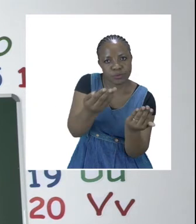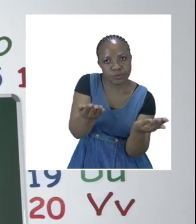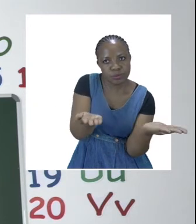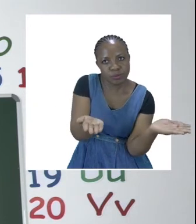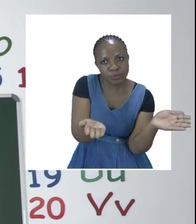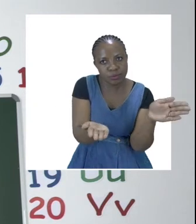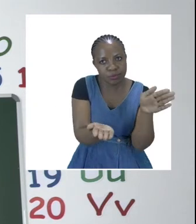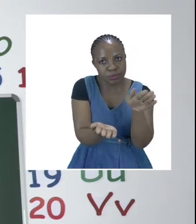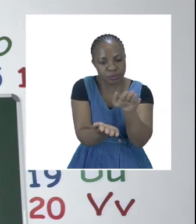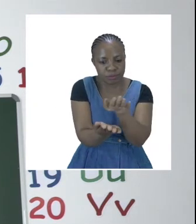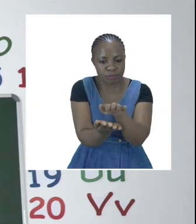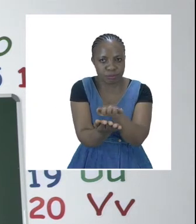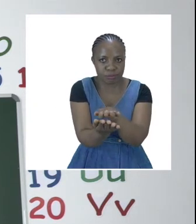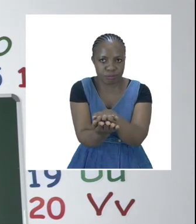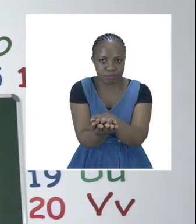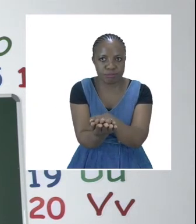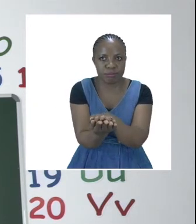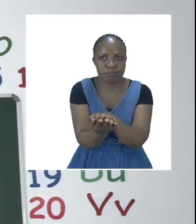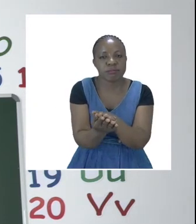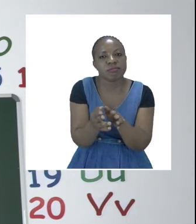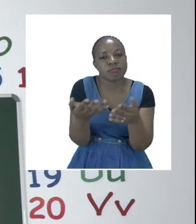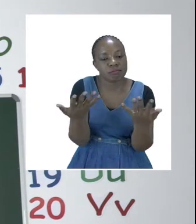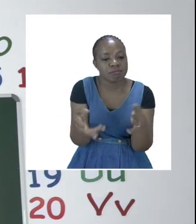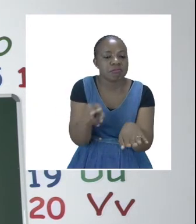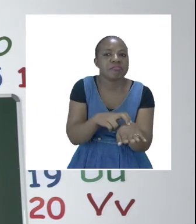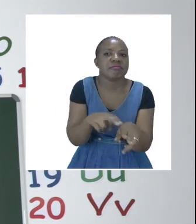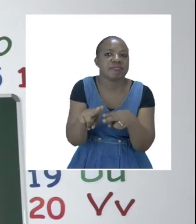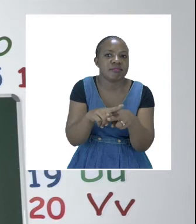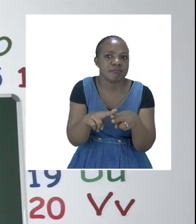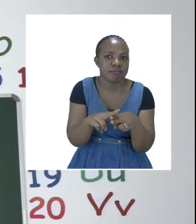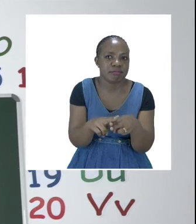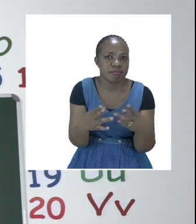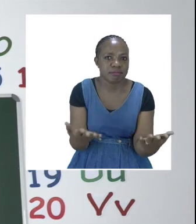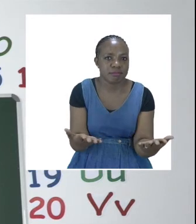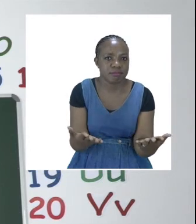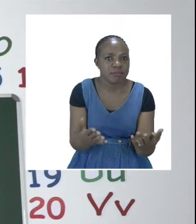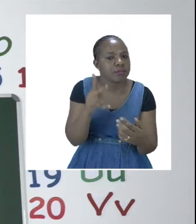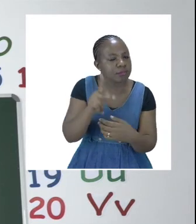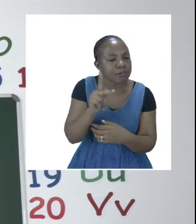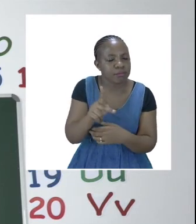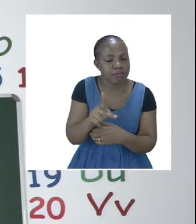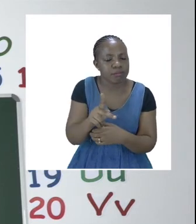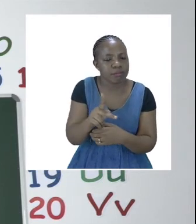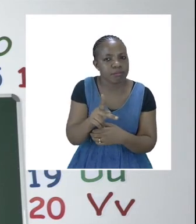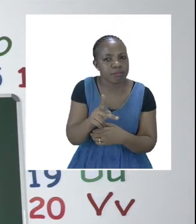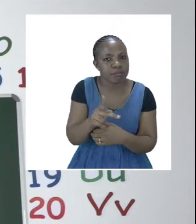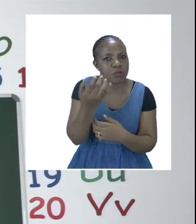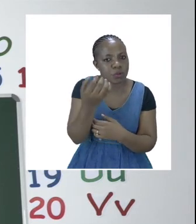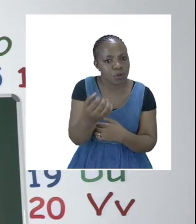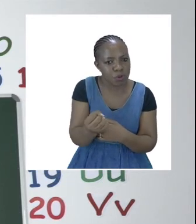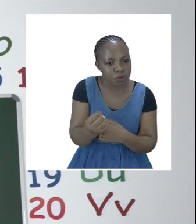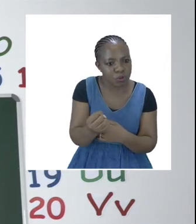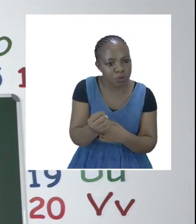it for ready to use. But there is more. We are also available on